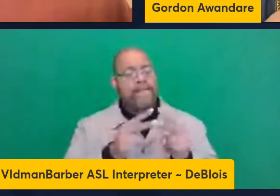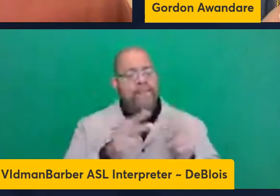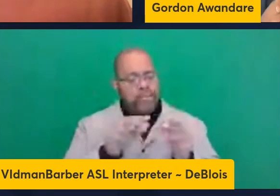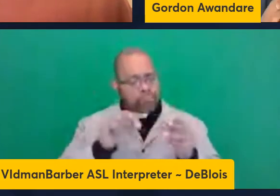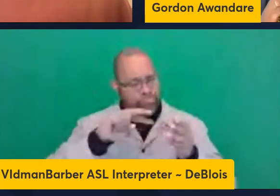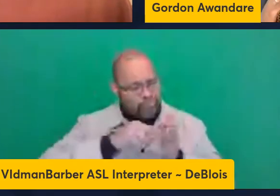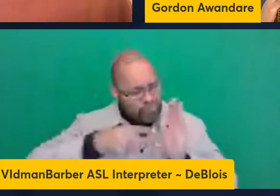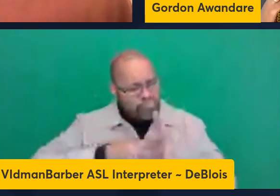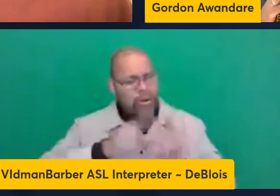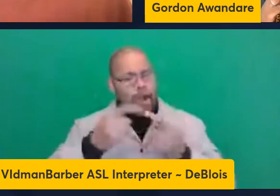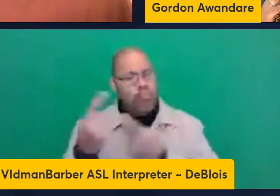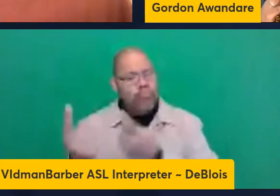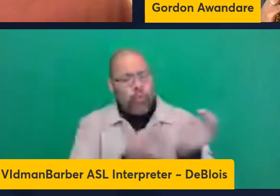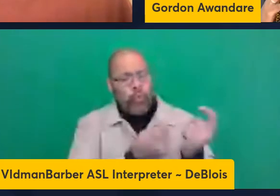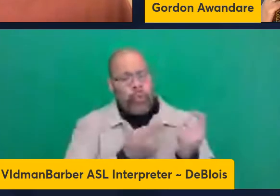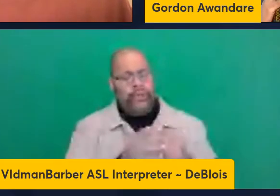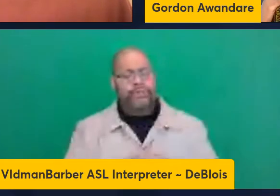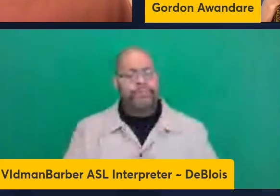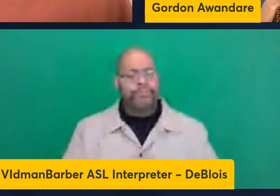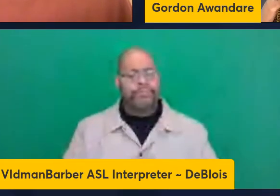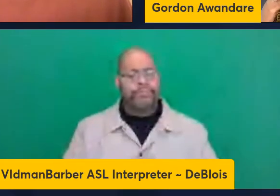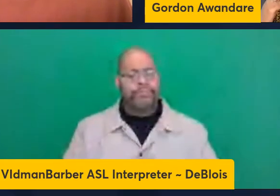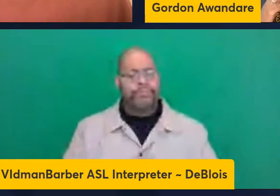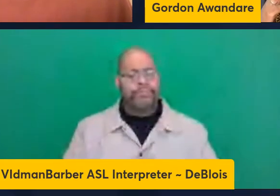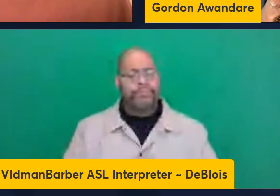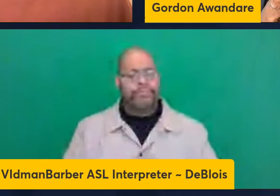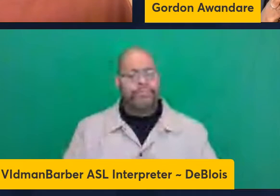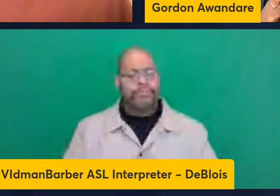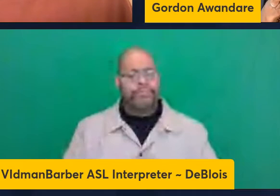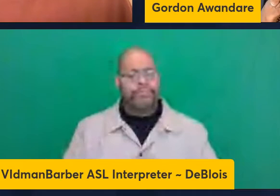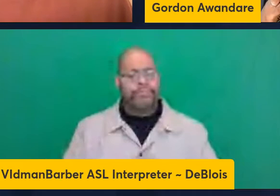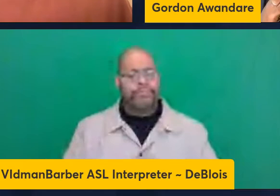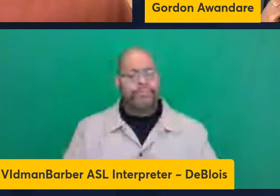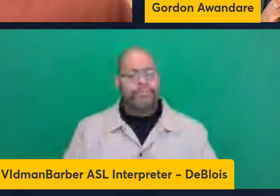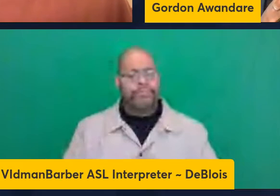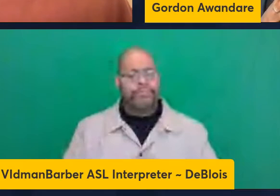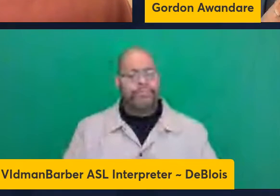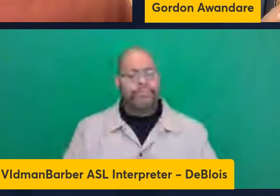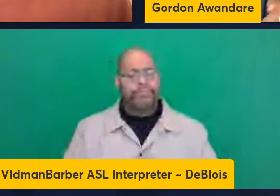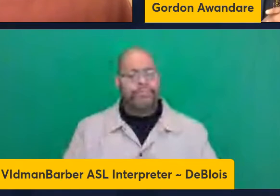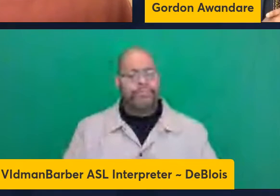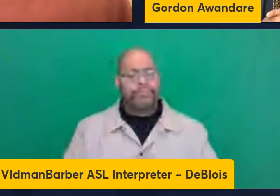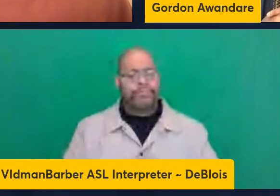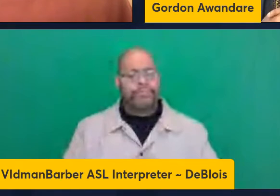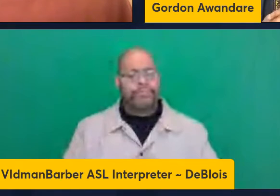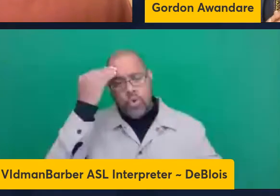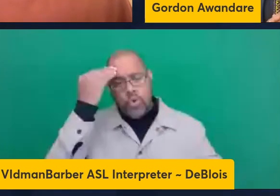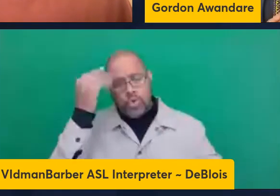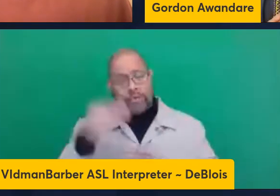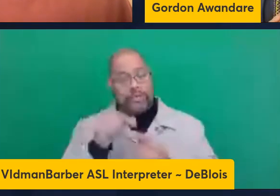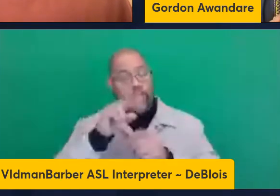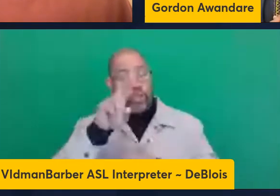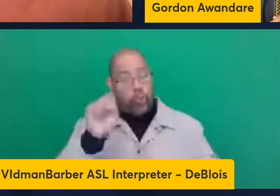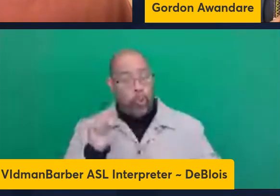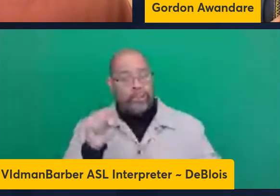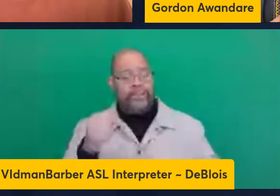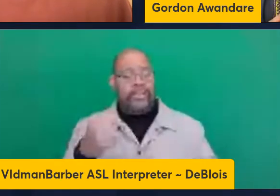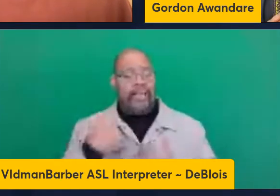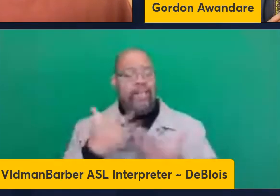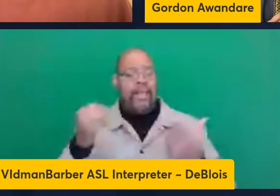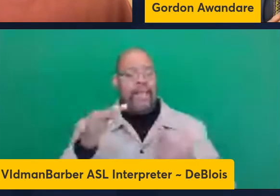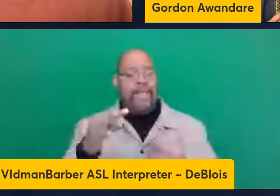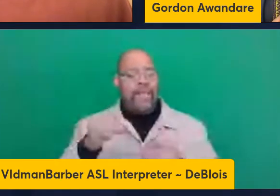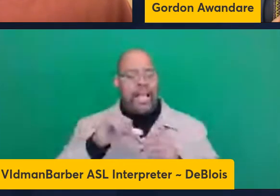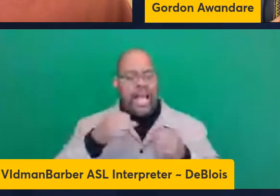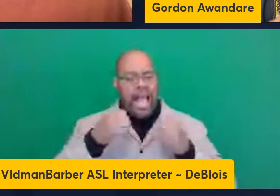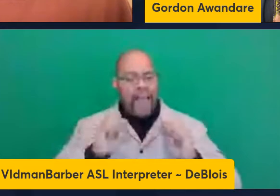intentional about recruiting African scientists that have left the continent. And I know, especially in the US, there's been a lot of efforts